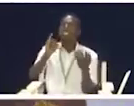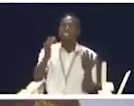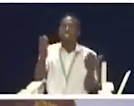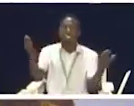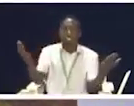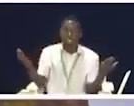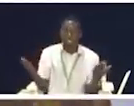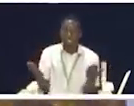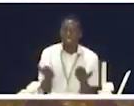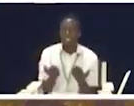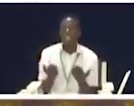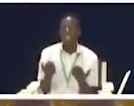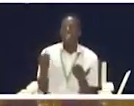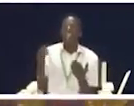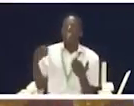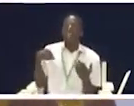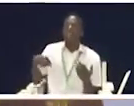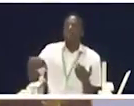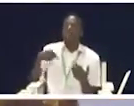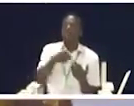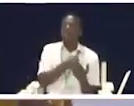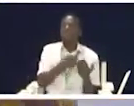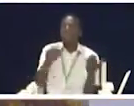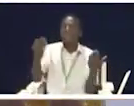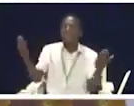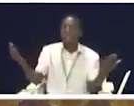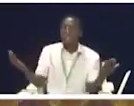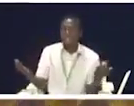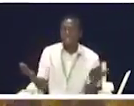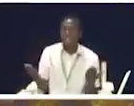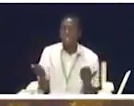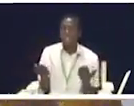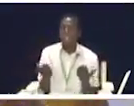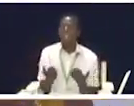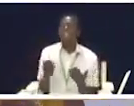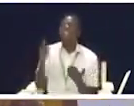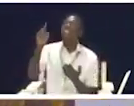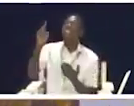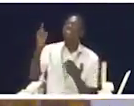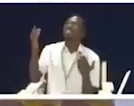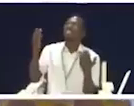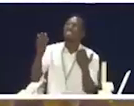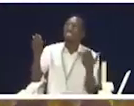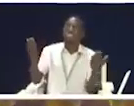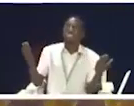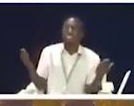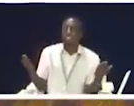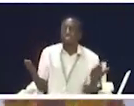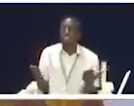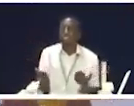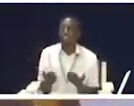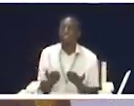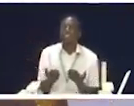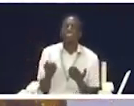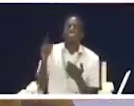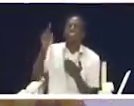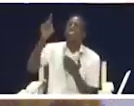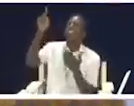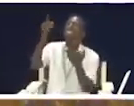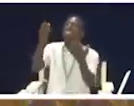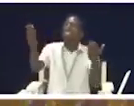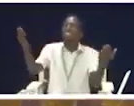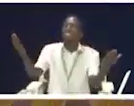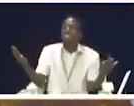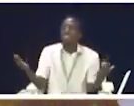do wonders. He's ready to do wonders. Gashina, Gashina, Gashina, Gashina.